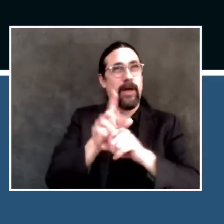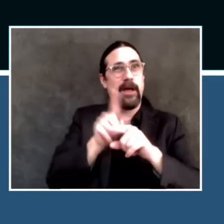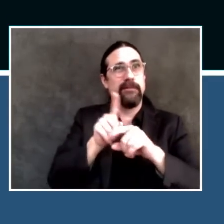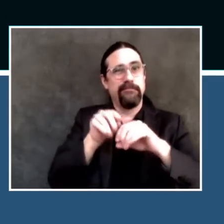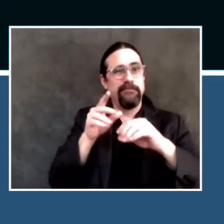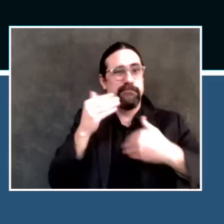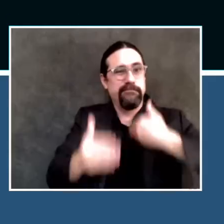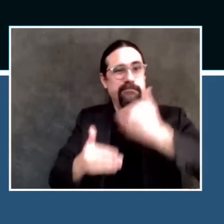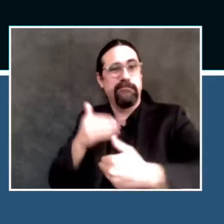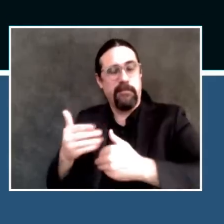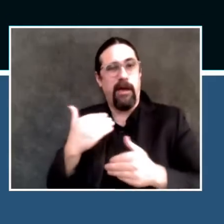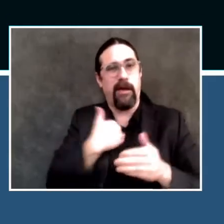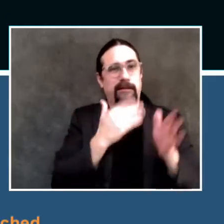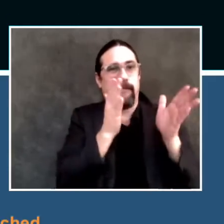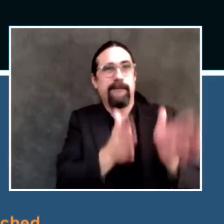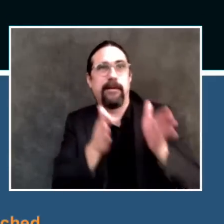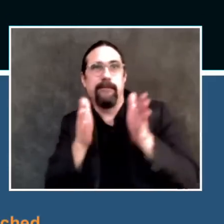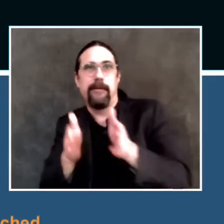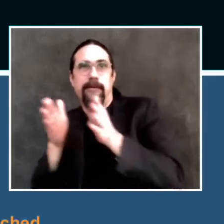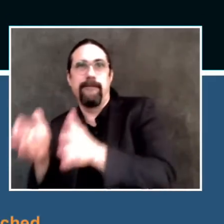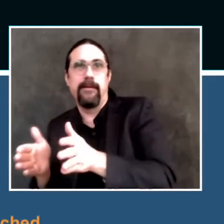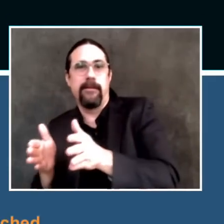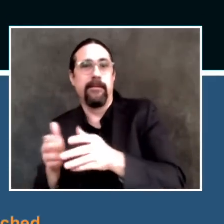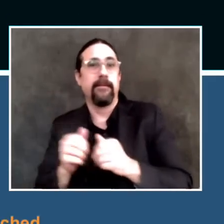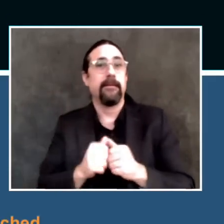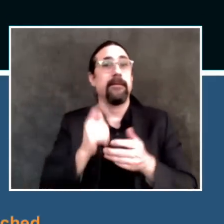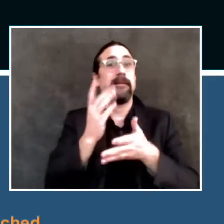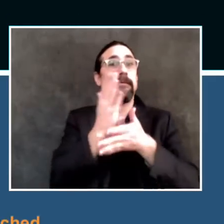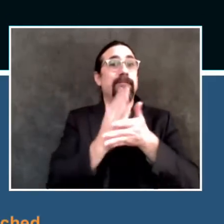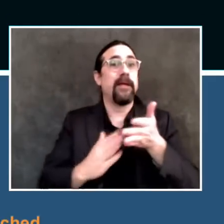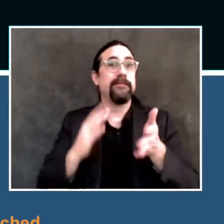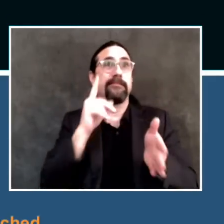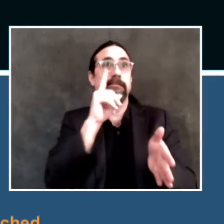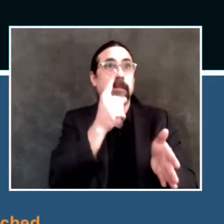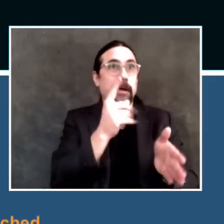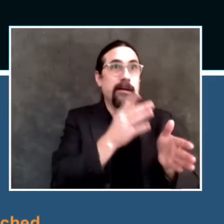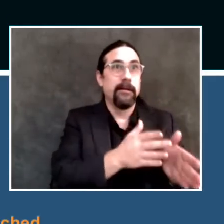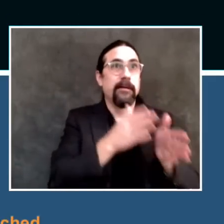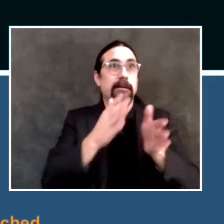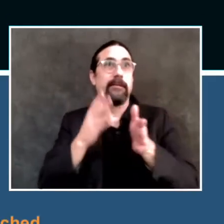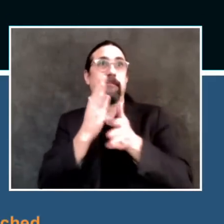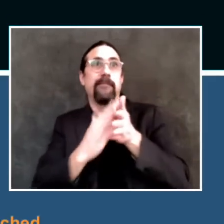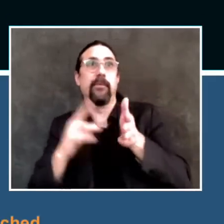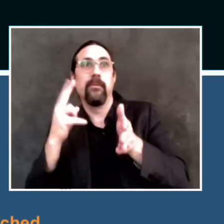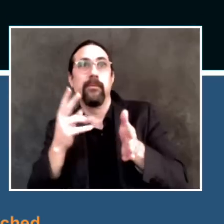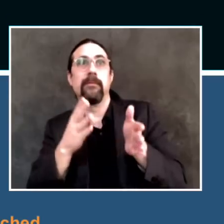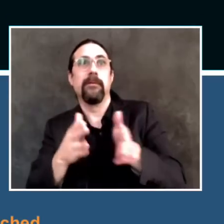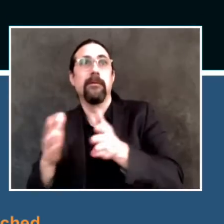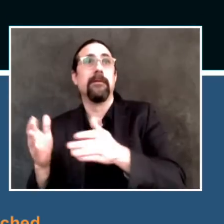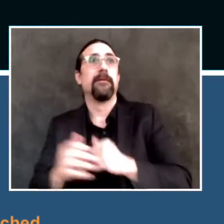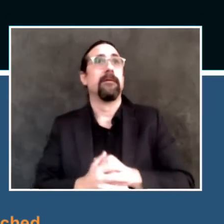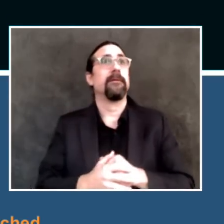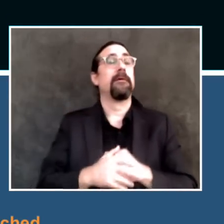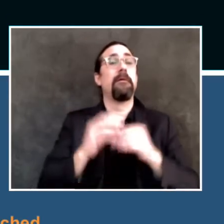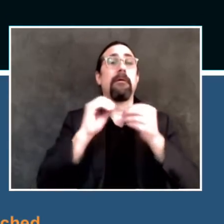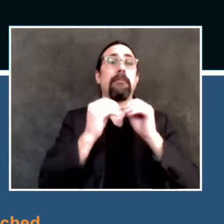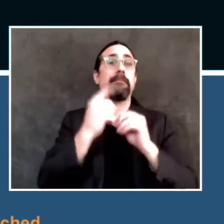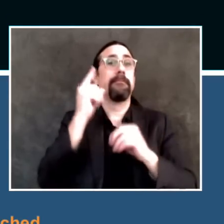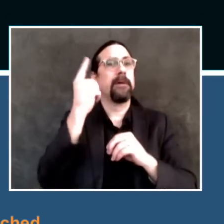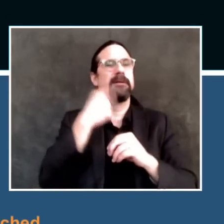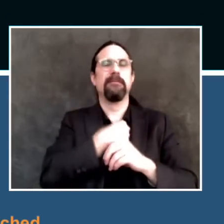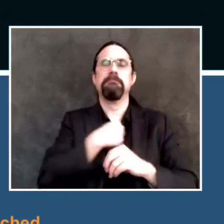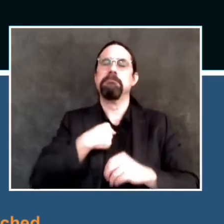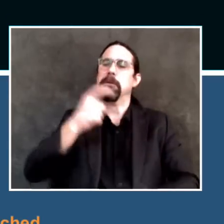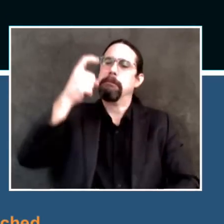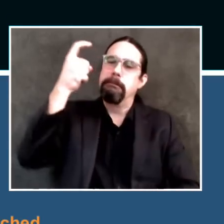number one, we cannot allow a resurgence. This would be the single most powerful goal. Whatever you do, don't let it get even worse. And